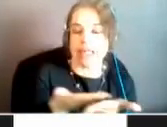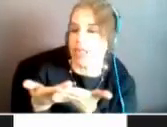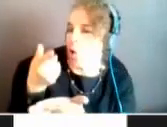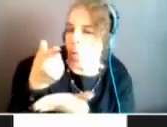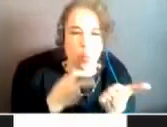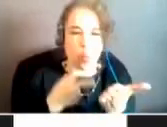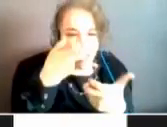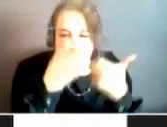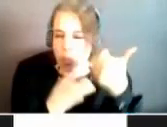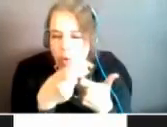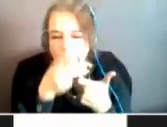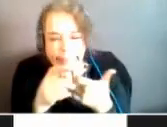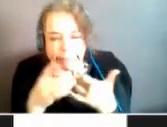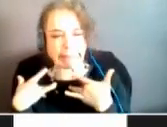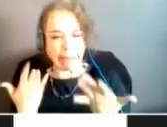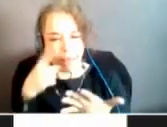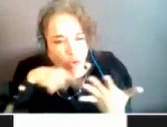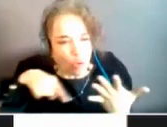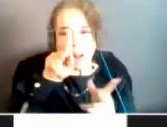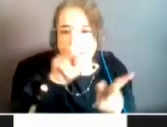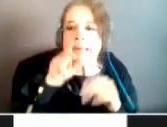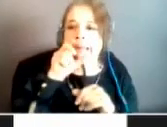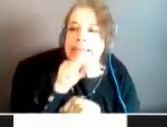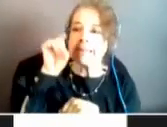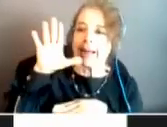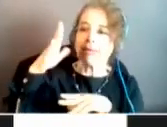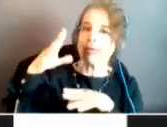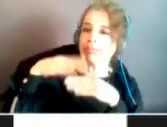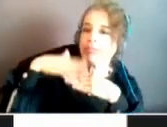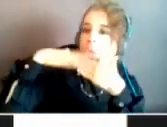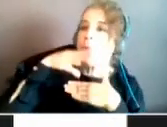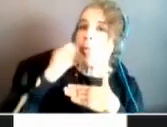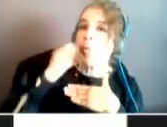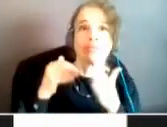are the issues, needs, concerns of those people 85 plus.